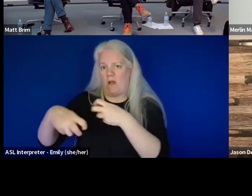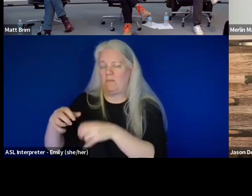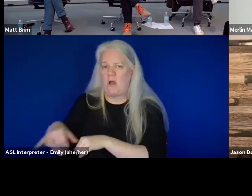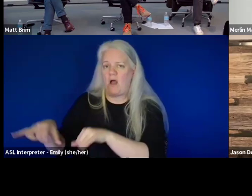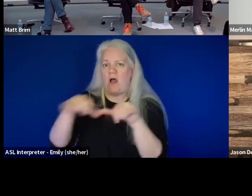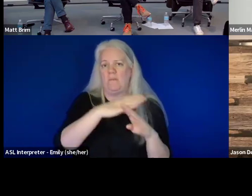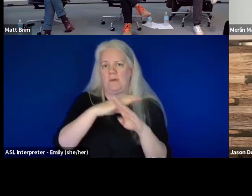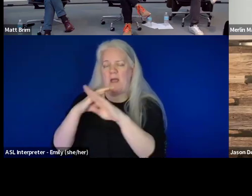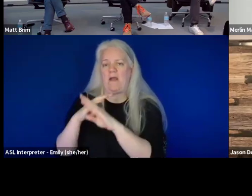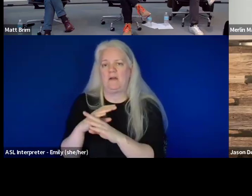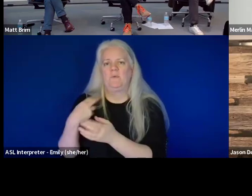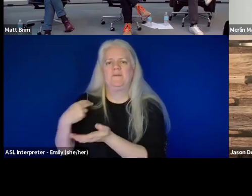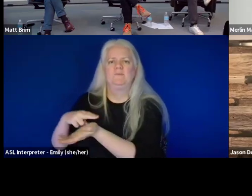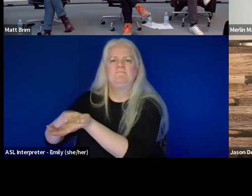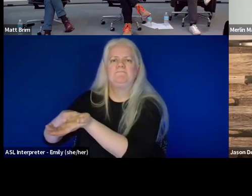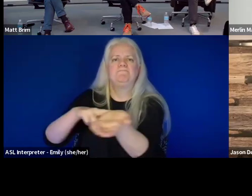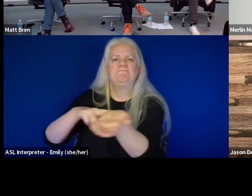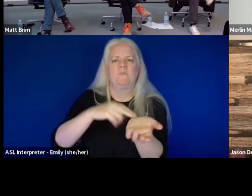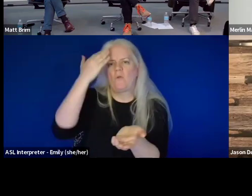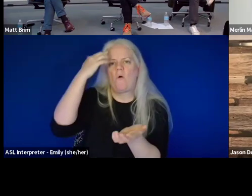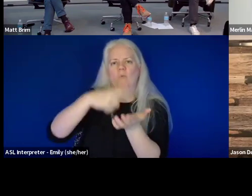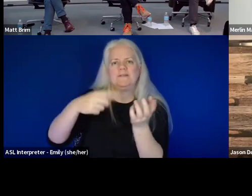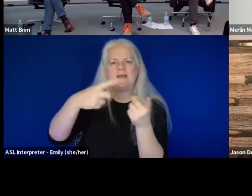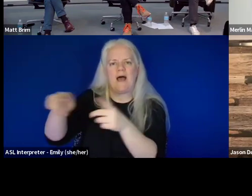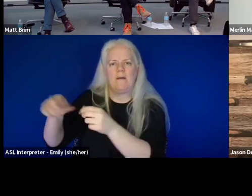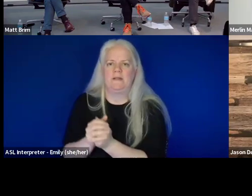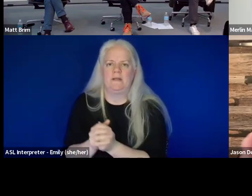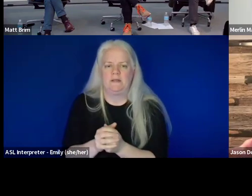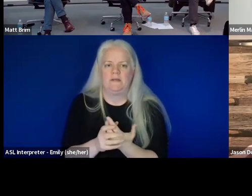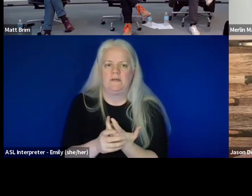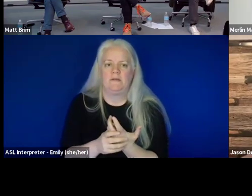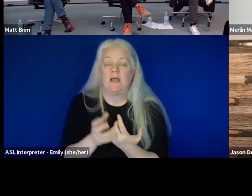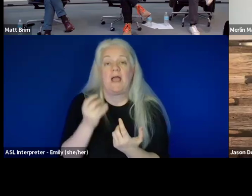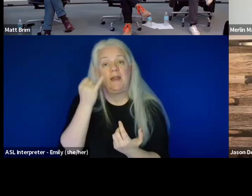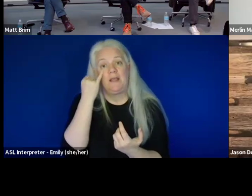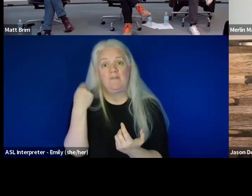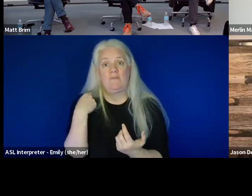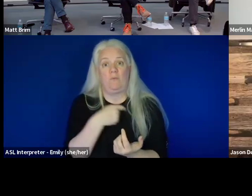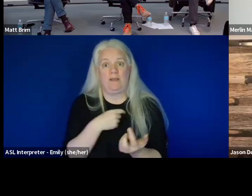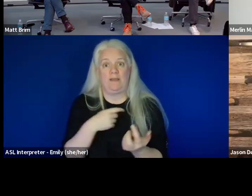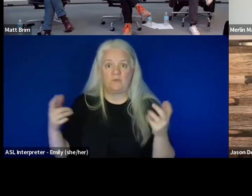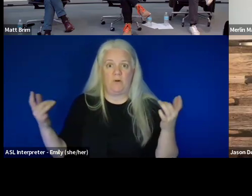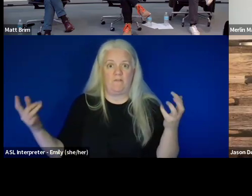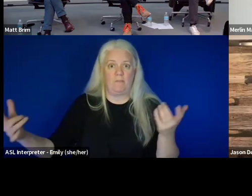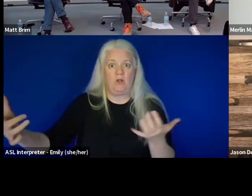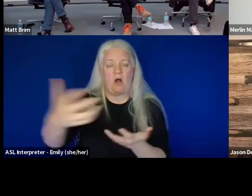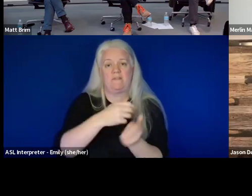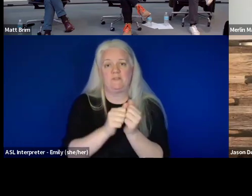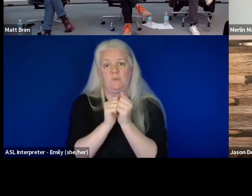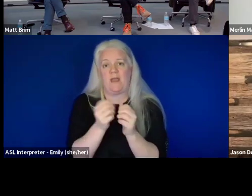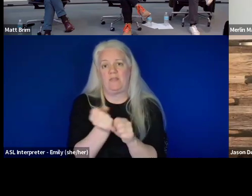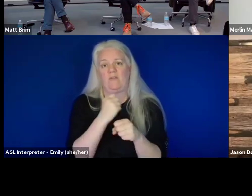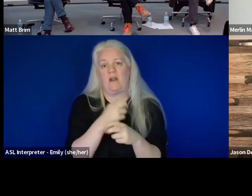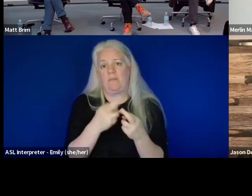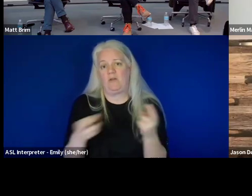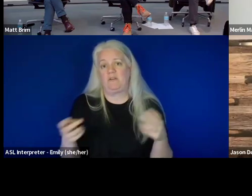a finger on the pulse, if you will. So say if we're able to pull all of this together and create resources that are then shared